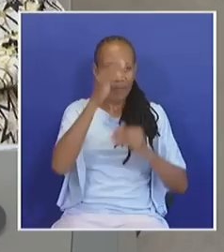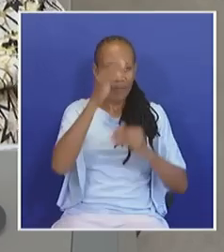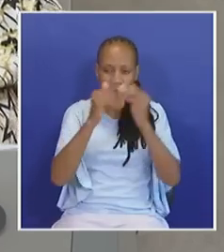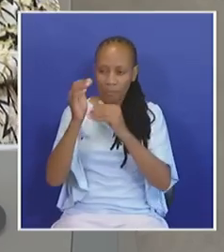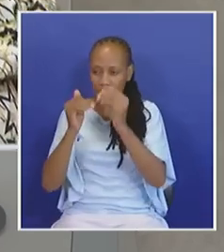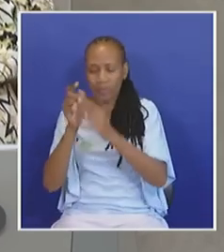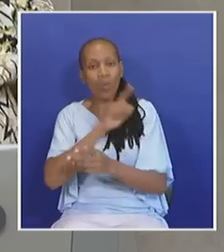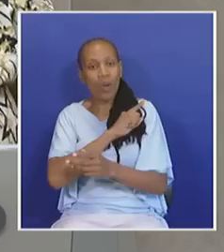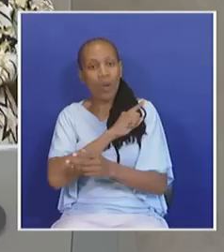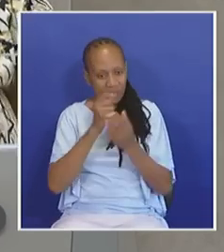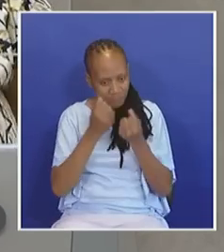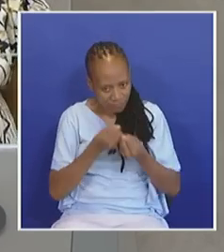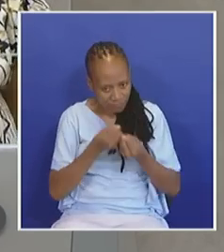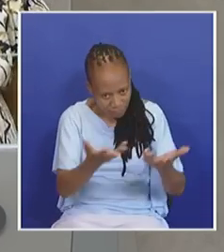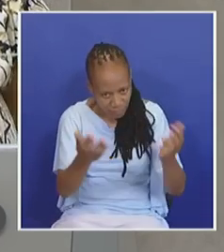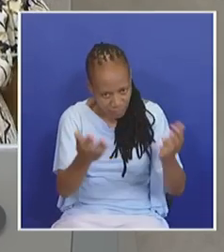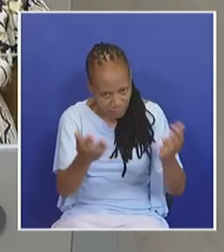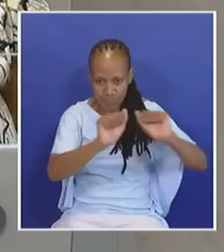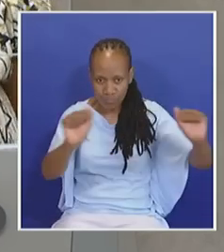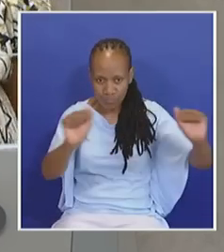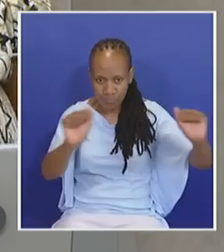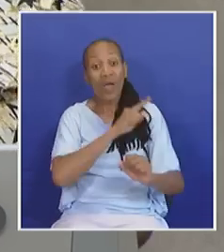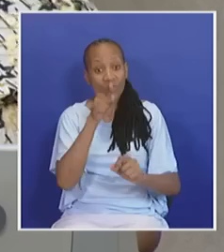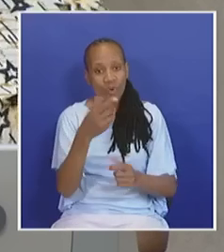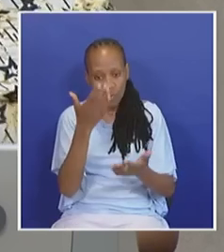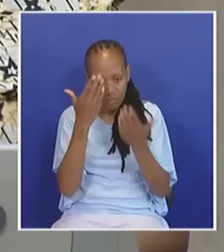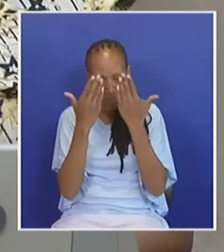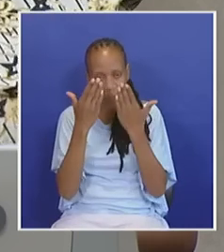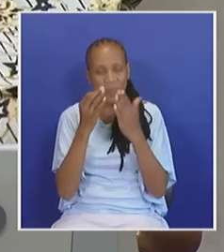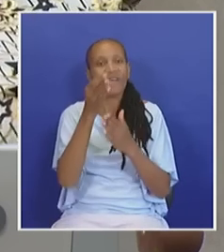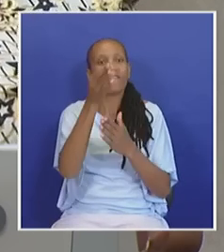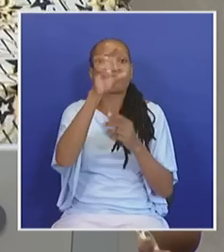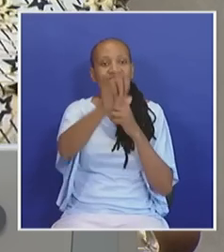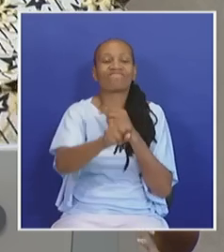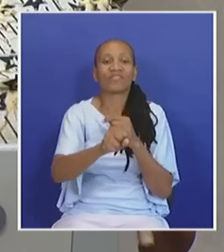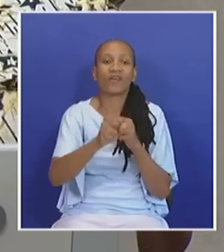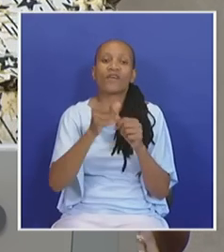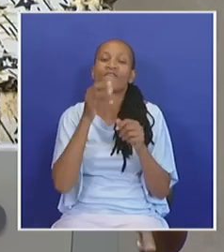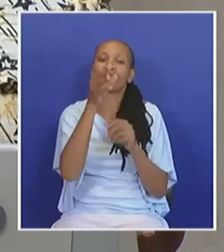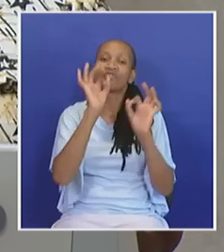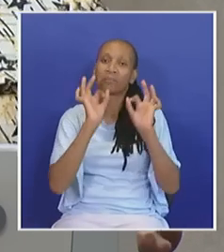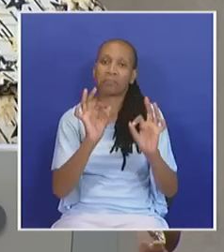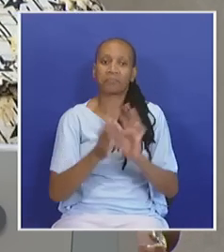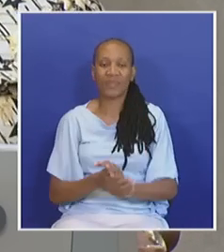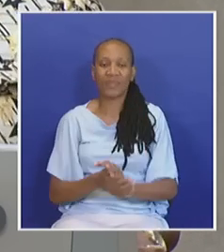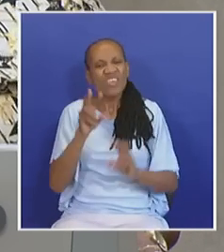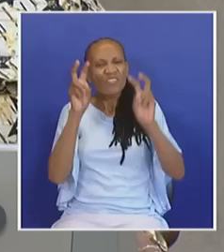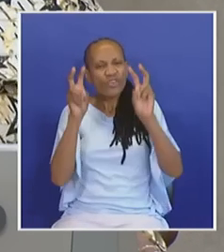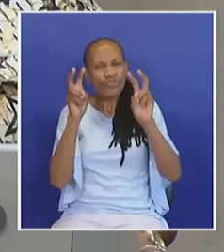facilities for you to have a brighter future. If there are things or issues that you don't agree